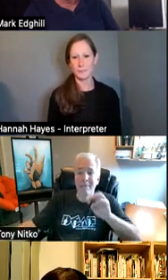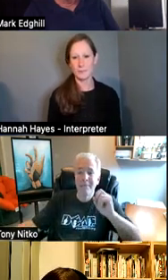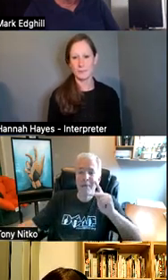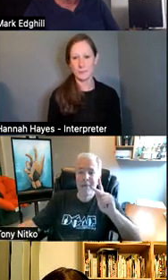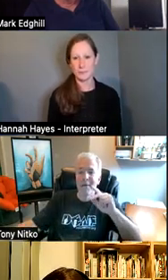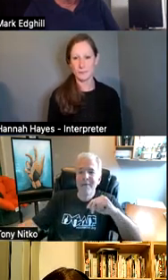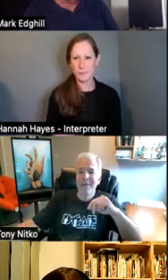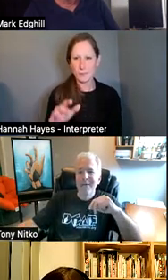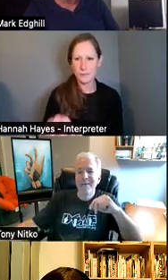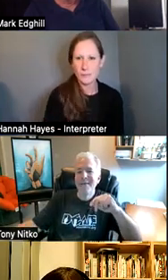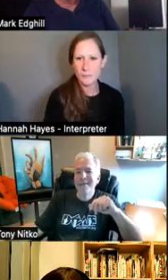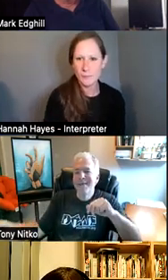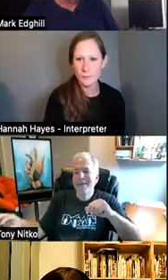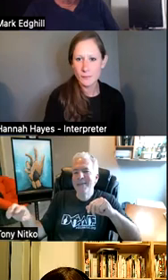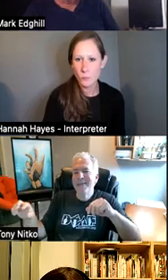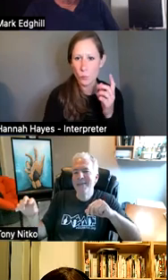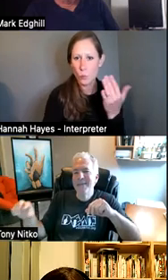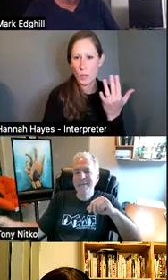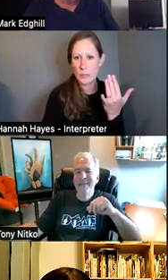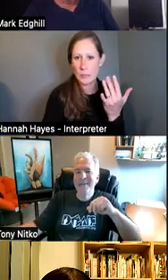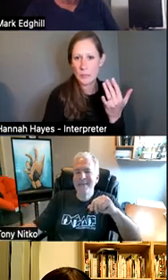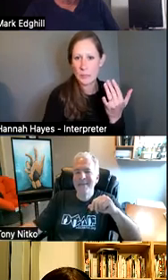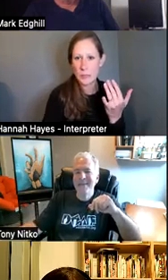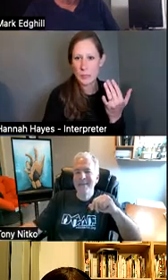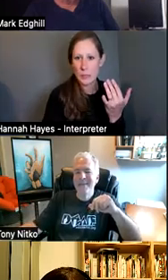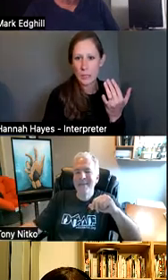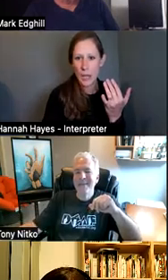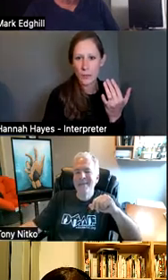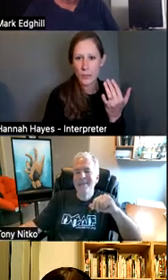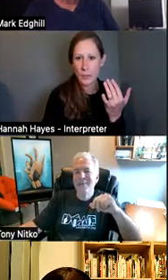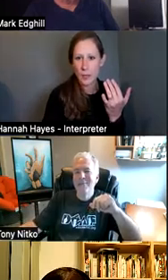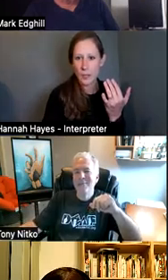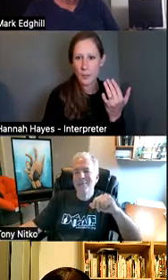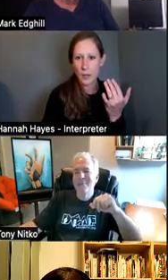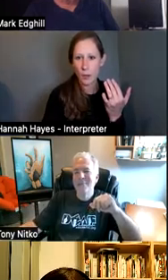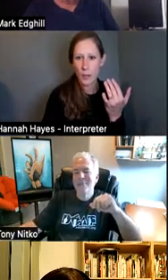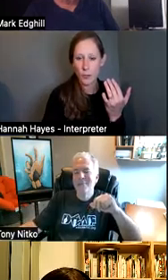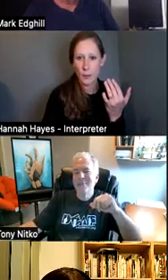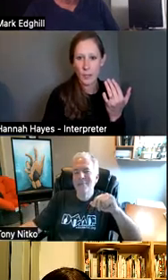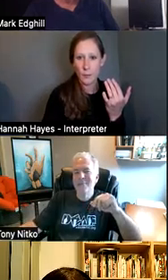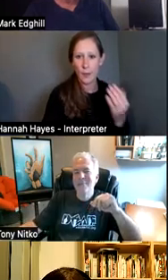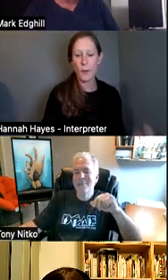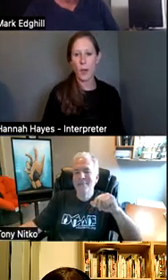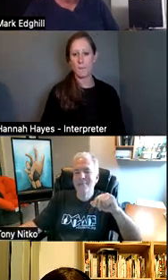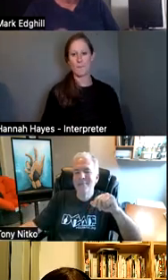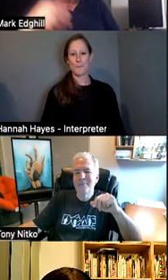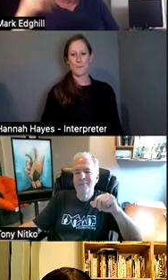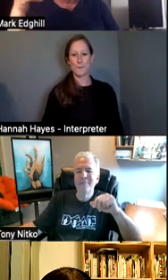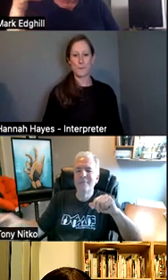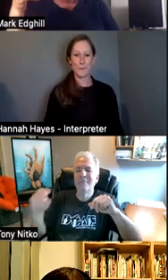I think you're pinned, Hannah, I hope. But somebody correct me if that's not right. I don't see it pinned, but I'll go ahead and do it myself.